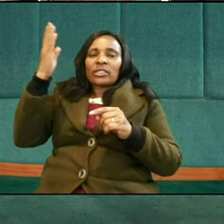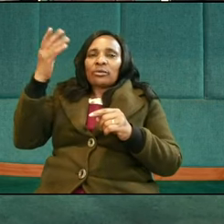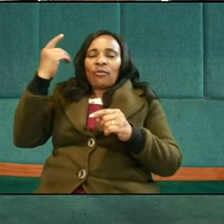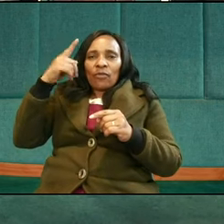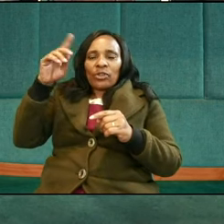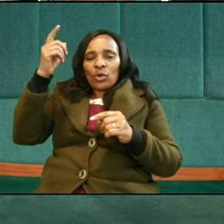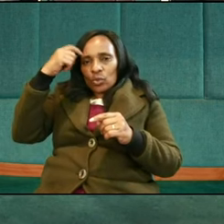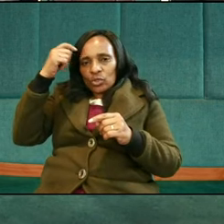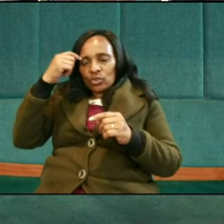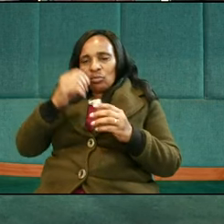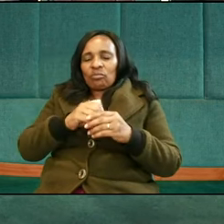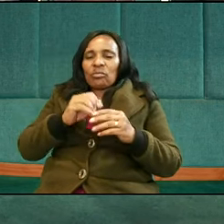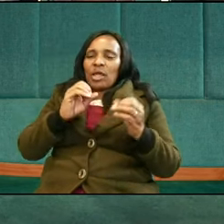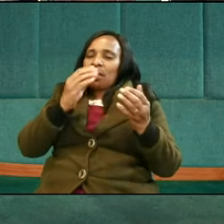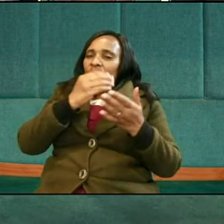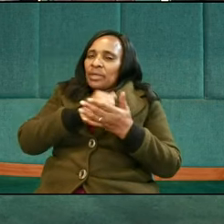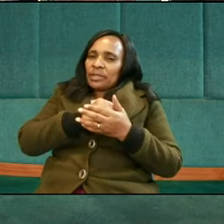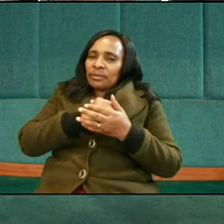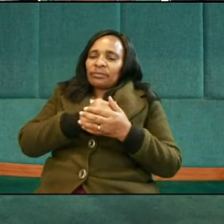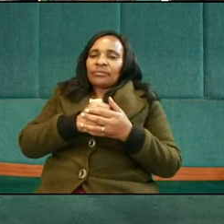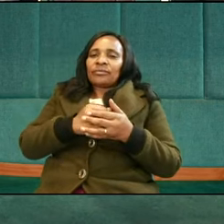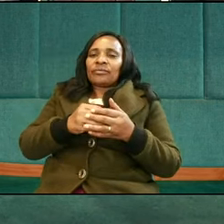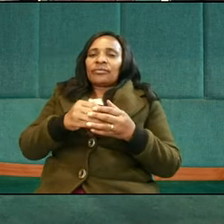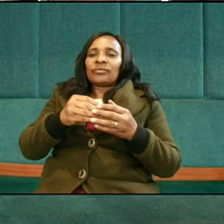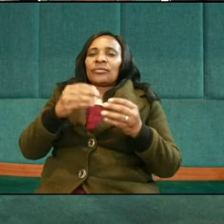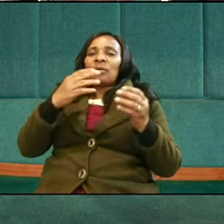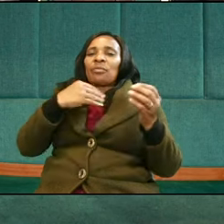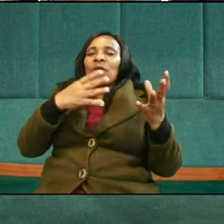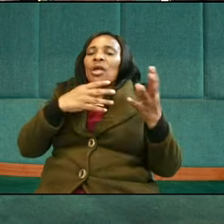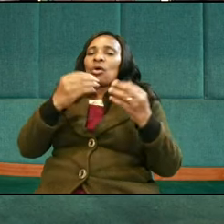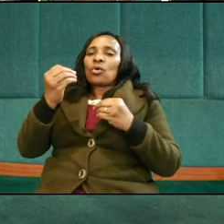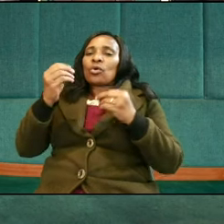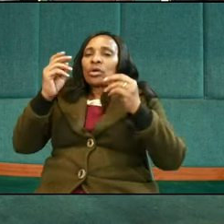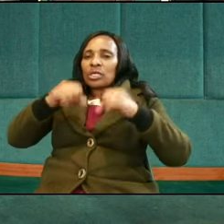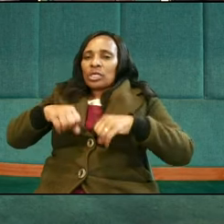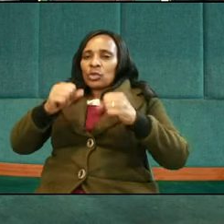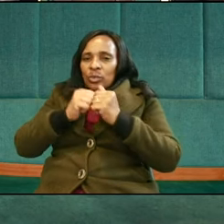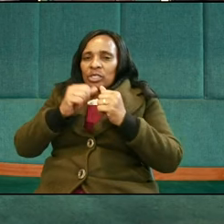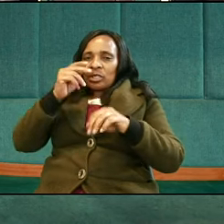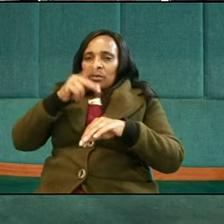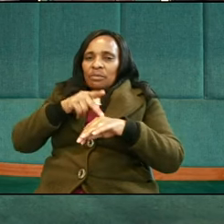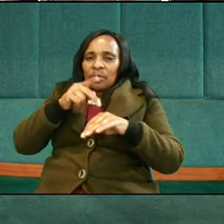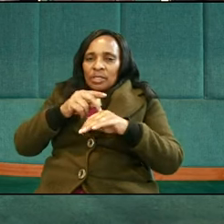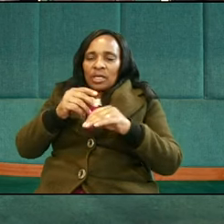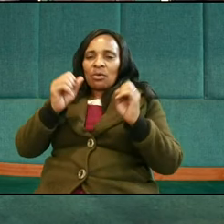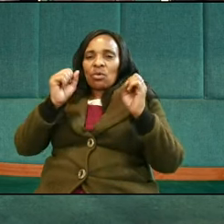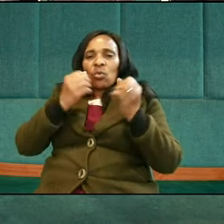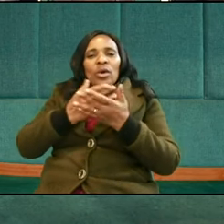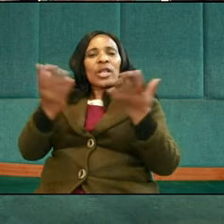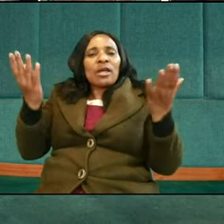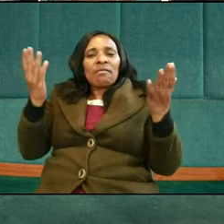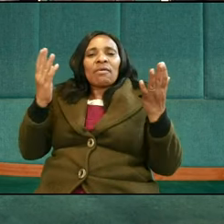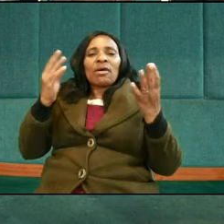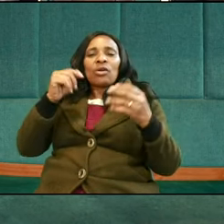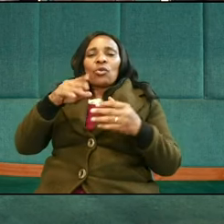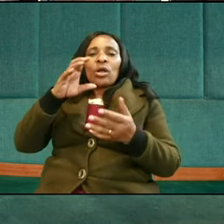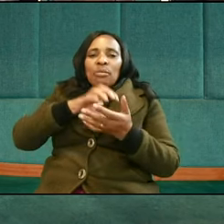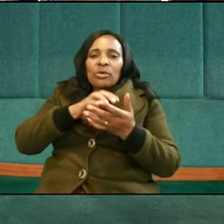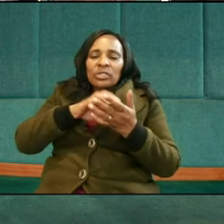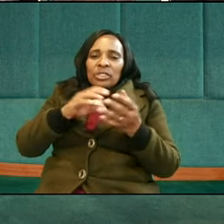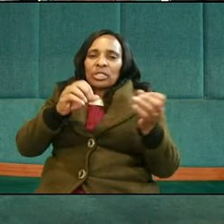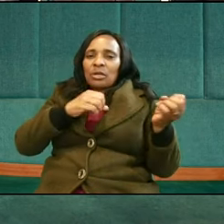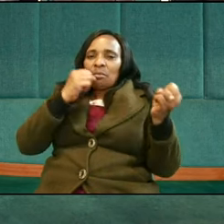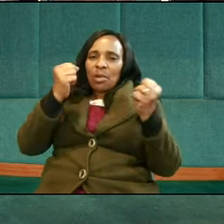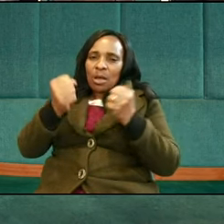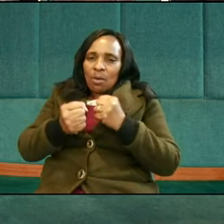wisdom. Yeah. Amen. Sid? I'm going to have to agree with Peter. Whenever you're in a position of